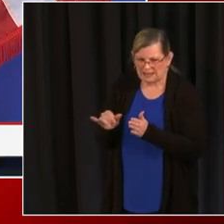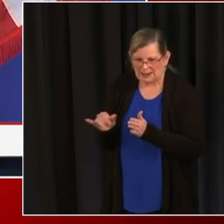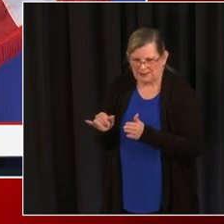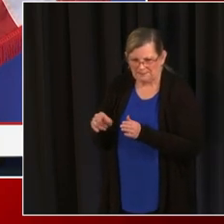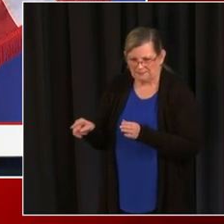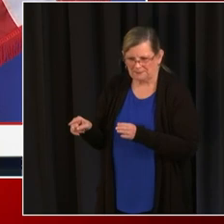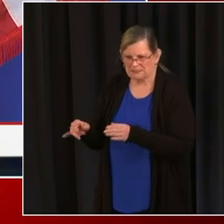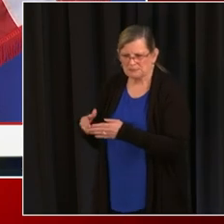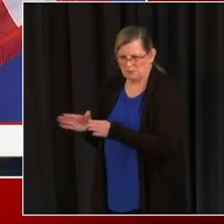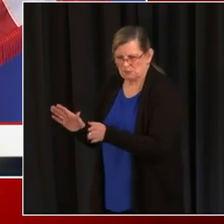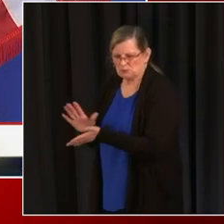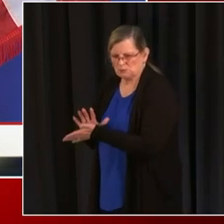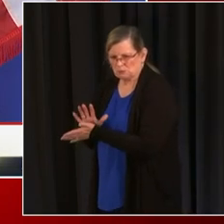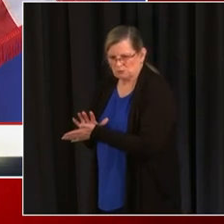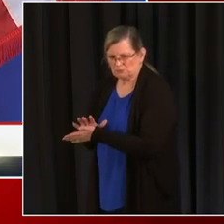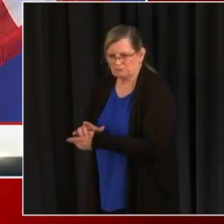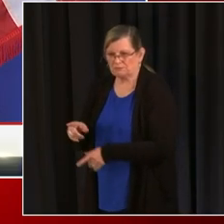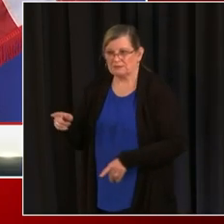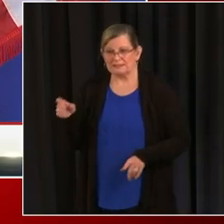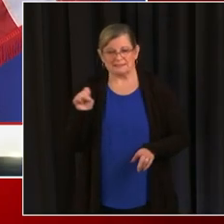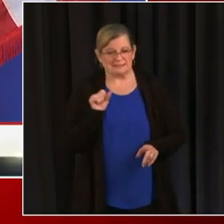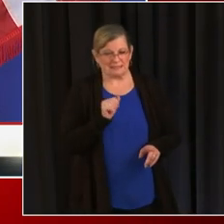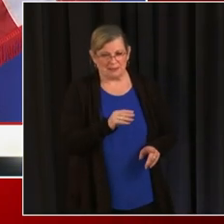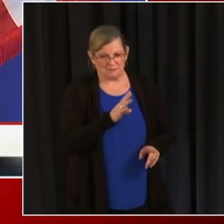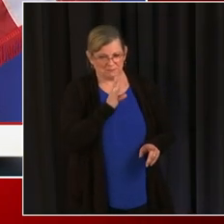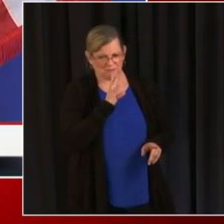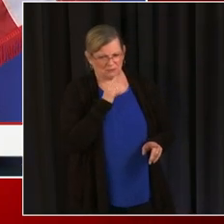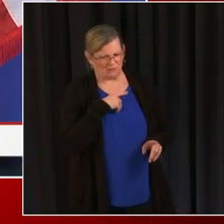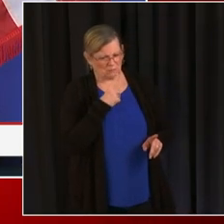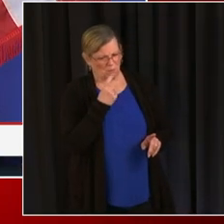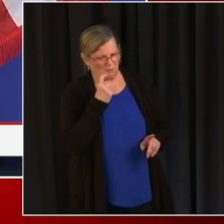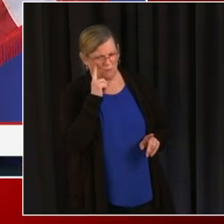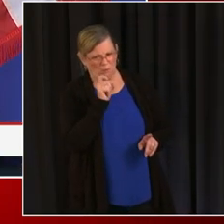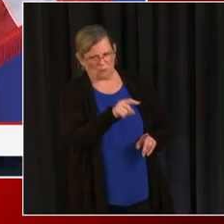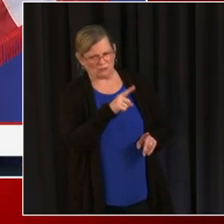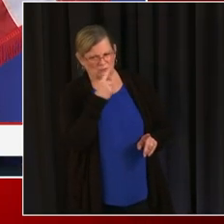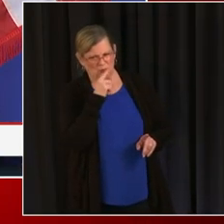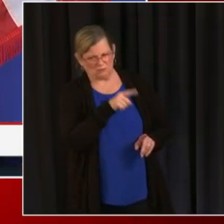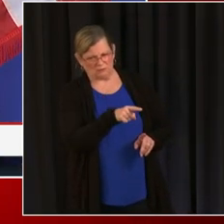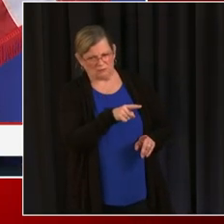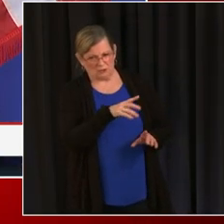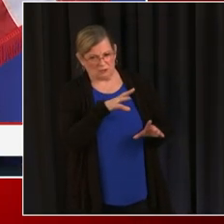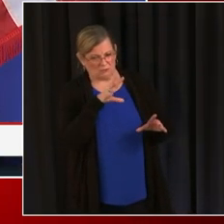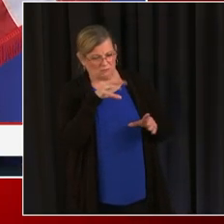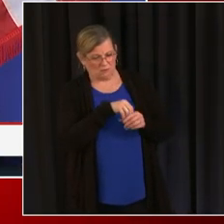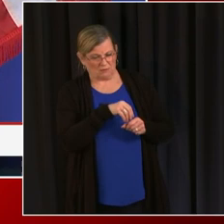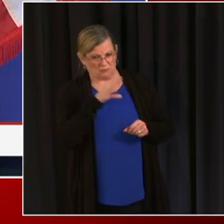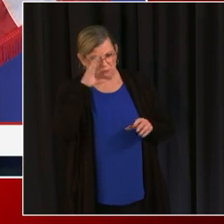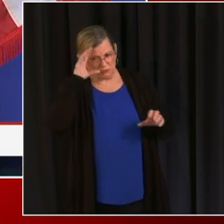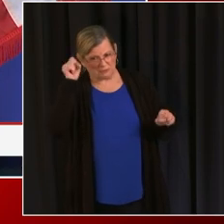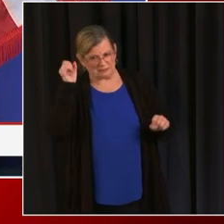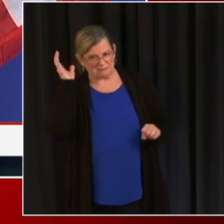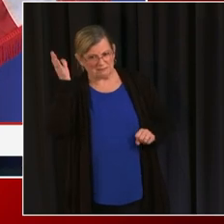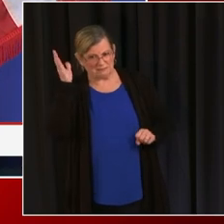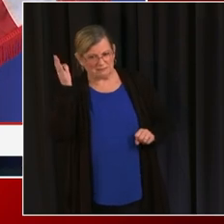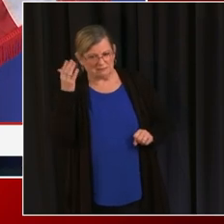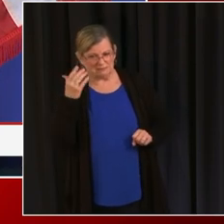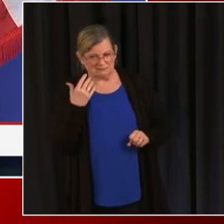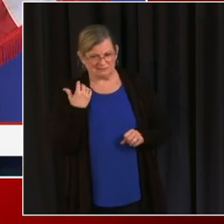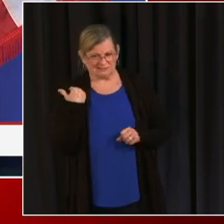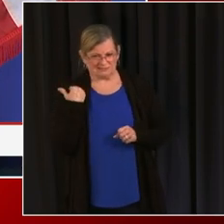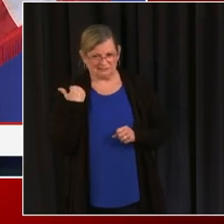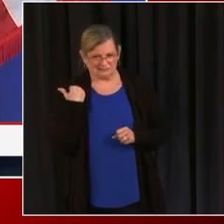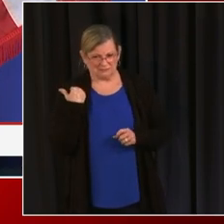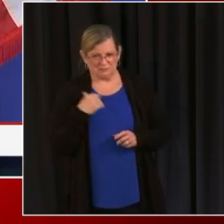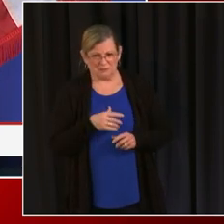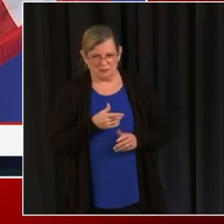Finally, for me, Mayor, I don't know that this is going to be a part of the president's speech today, but there's some talk that perhaps he will